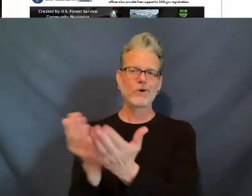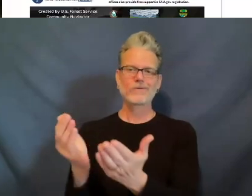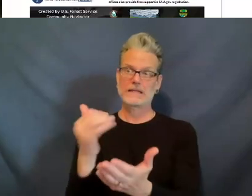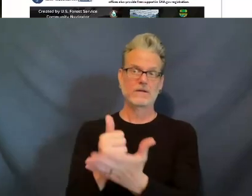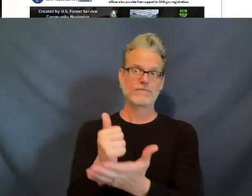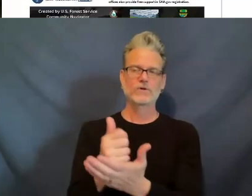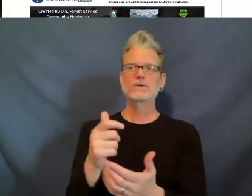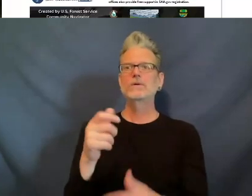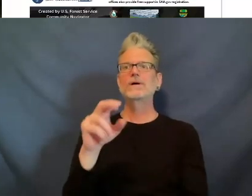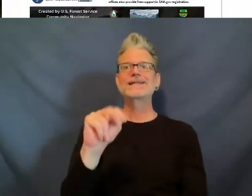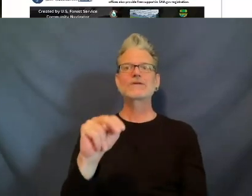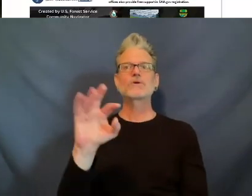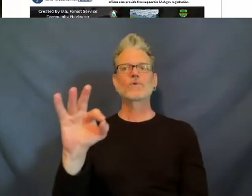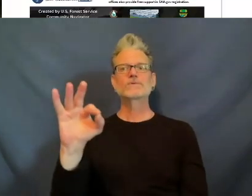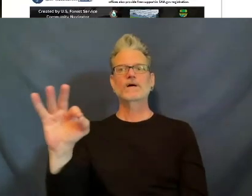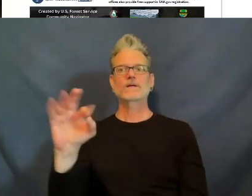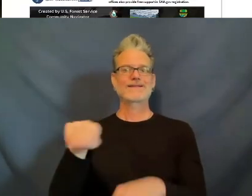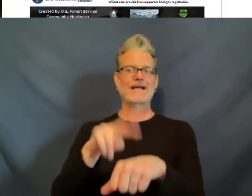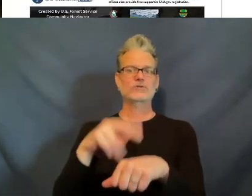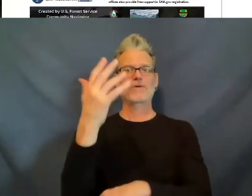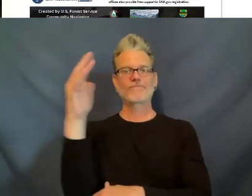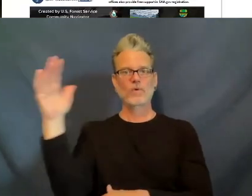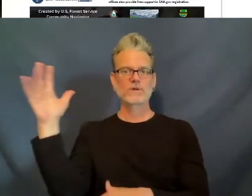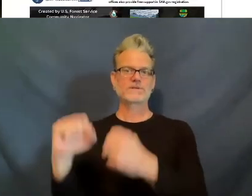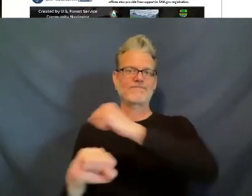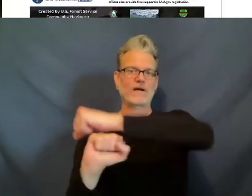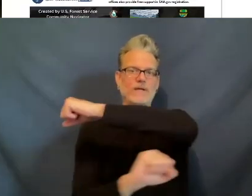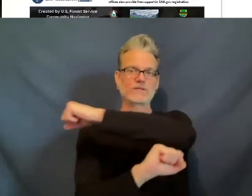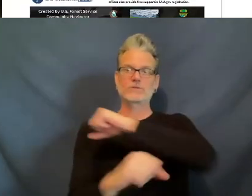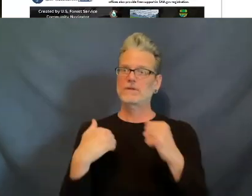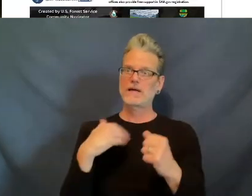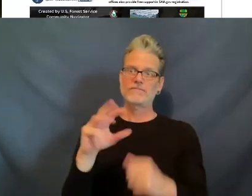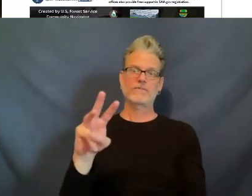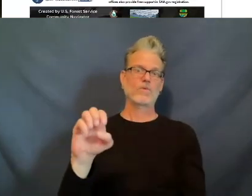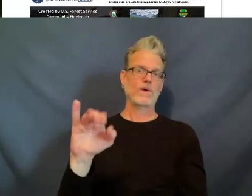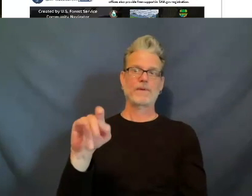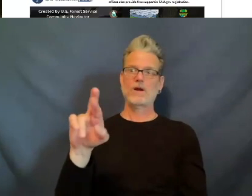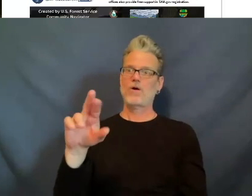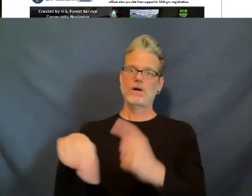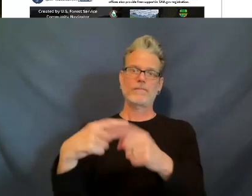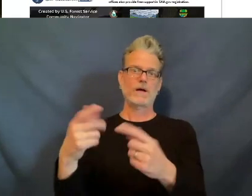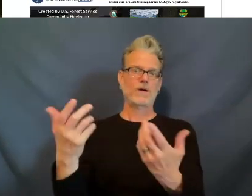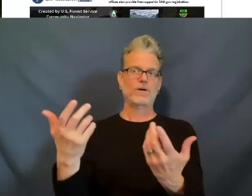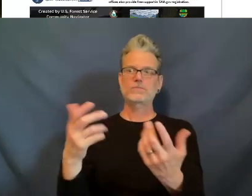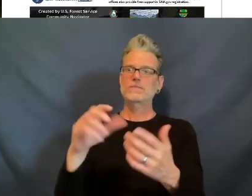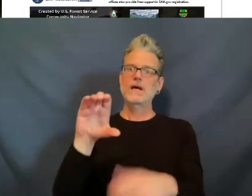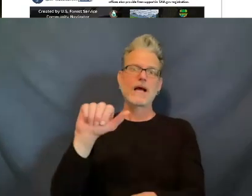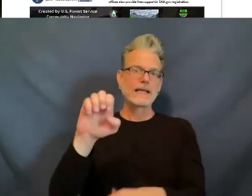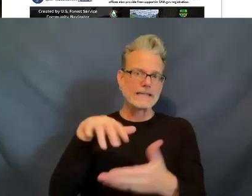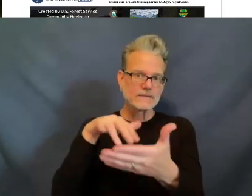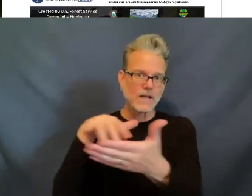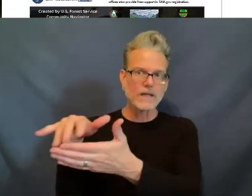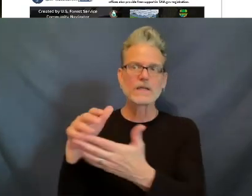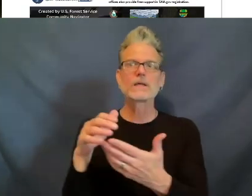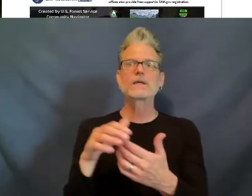Forest Foundation has a few webinars related to just diving into case study examples of these grants